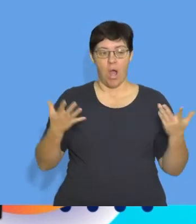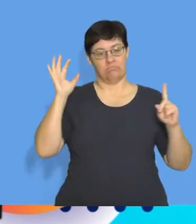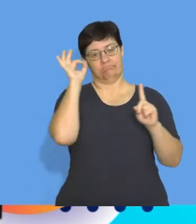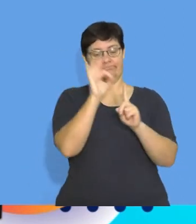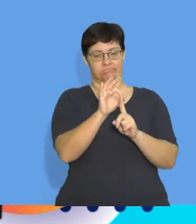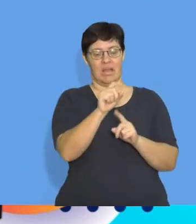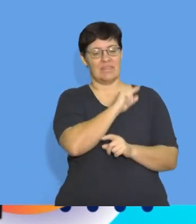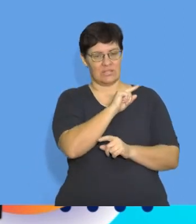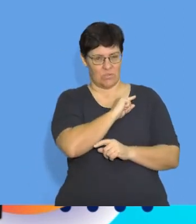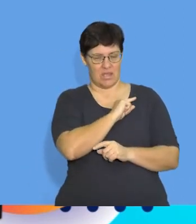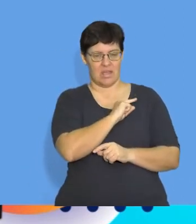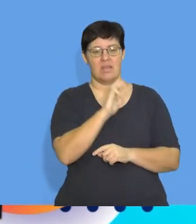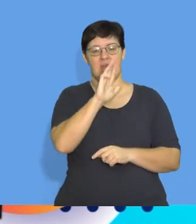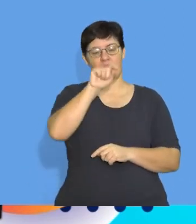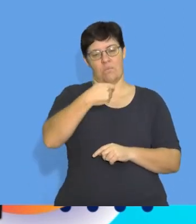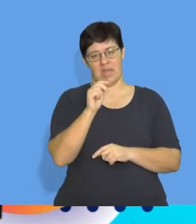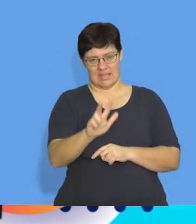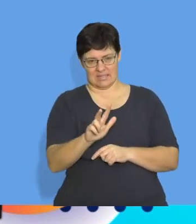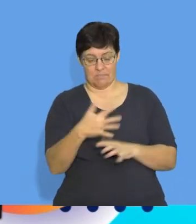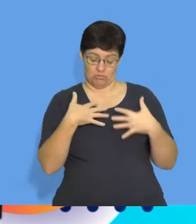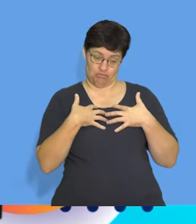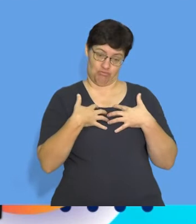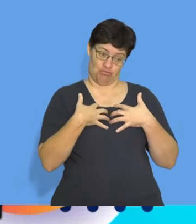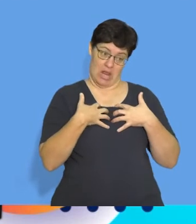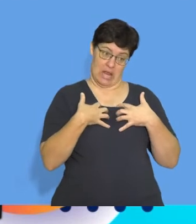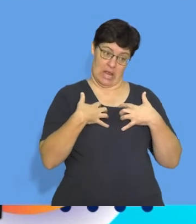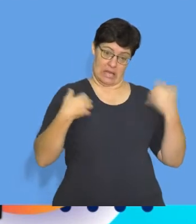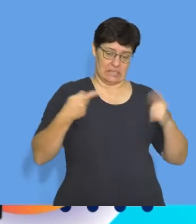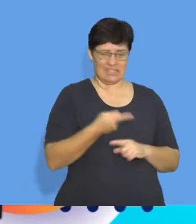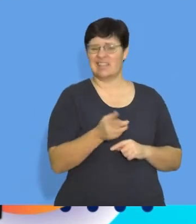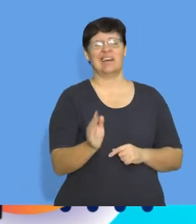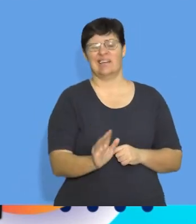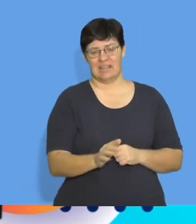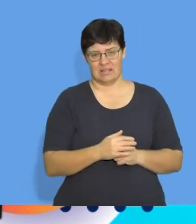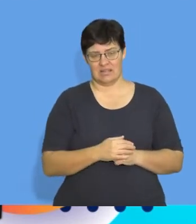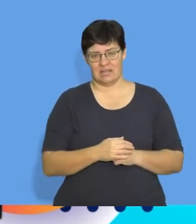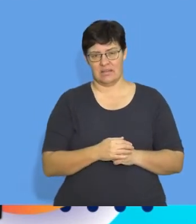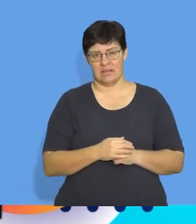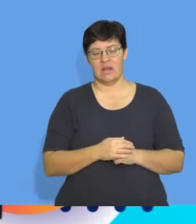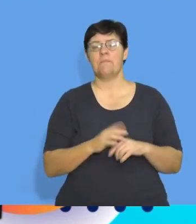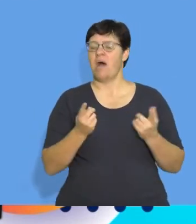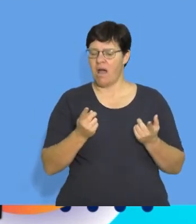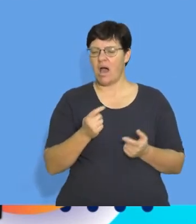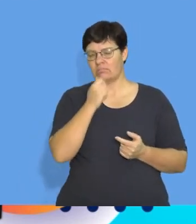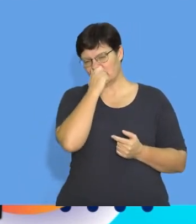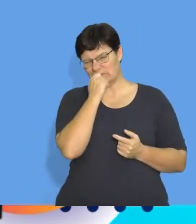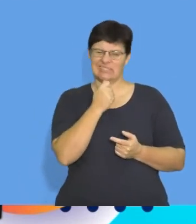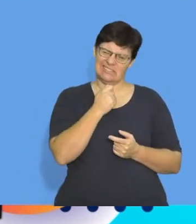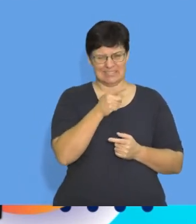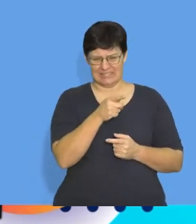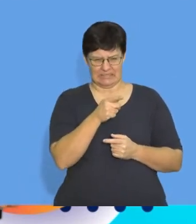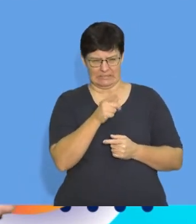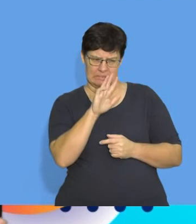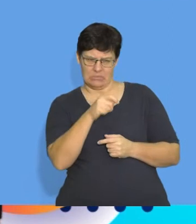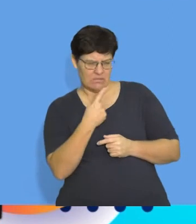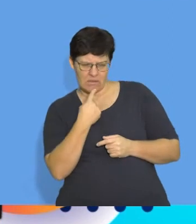which is why we use the 9,8. So don't stress too much about it. It should ring alarm bells, but then just go back, check.